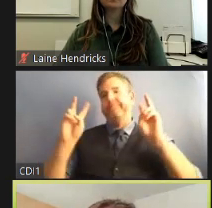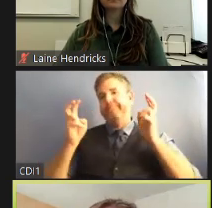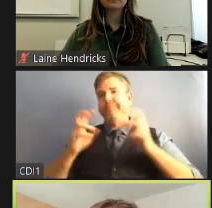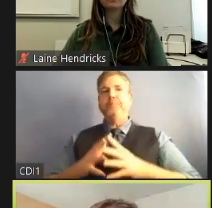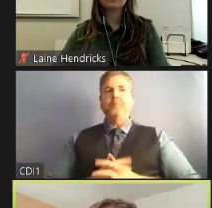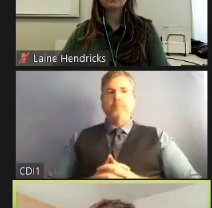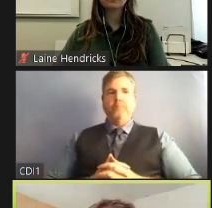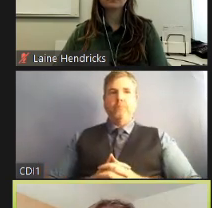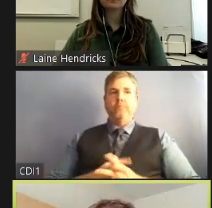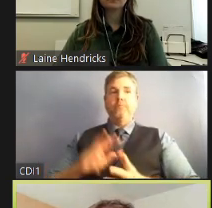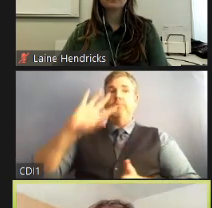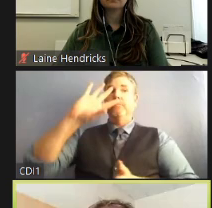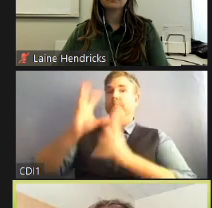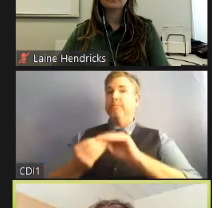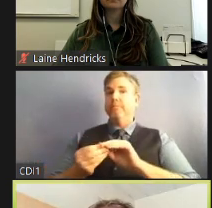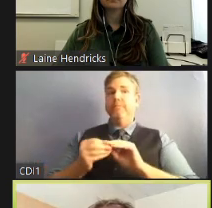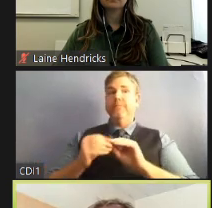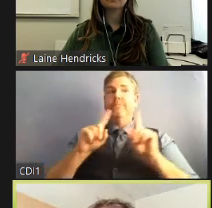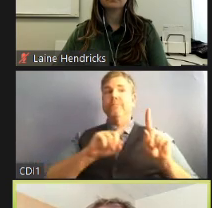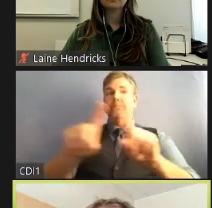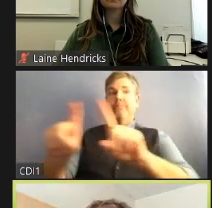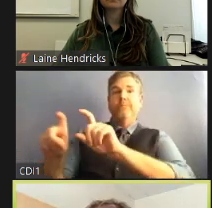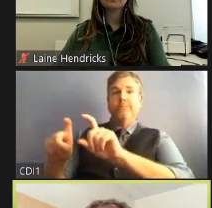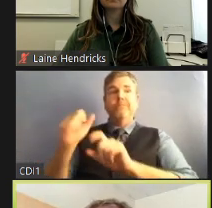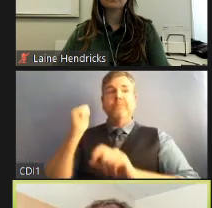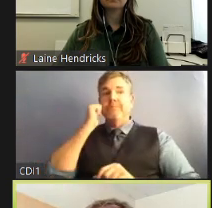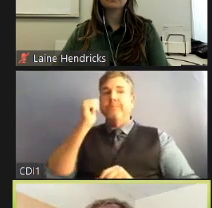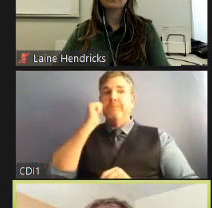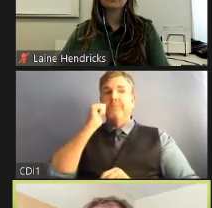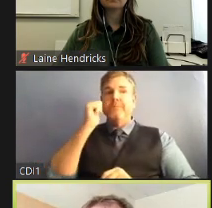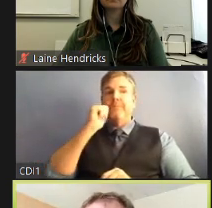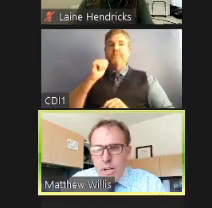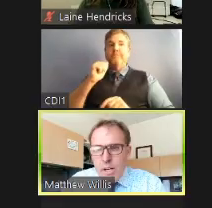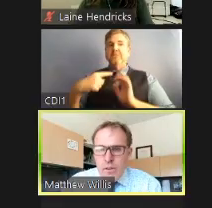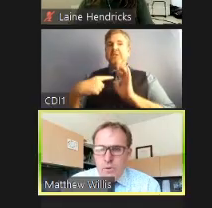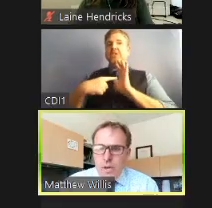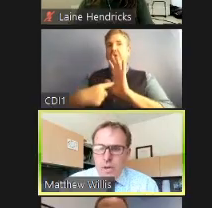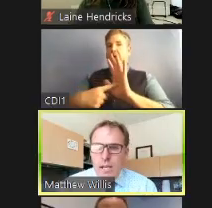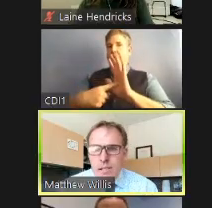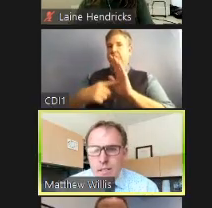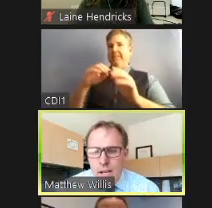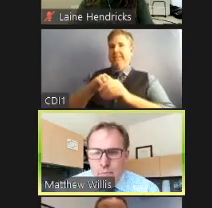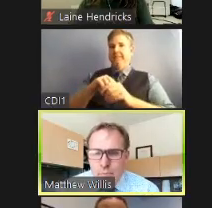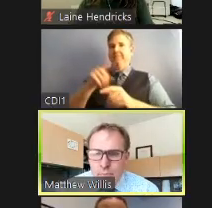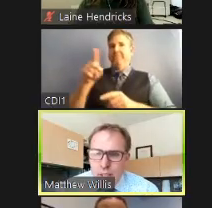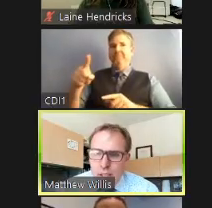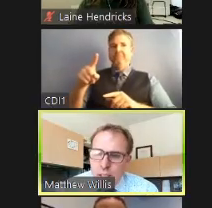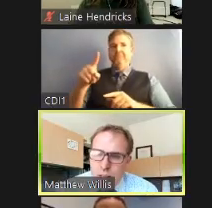day, and the results. Unfortunately, that shaded area on the right